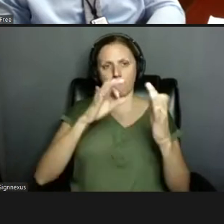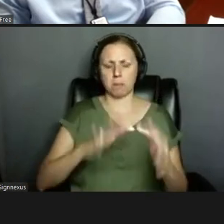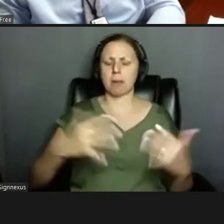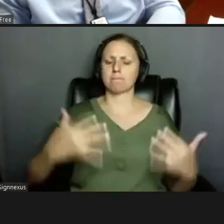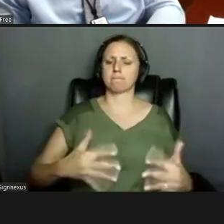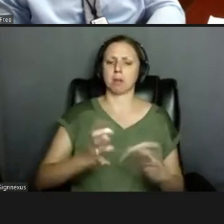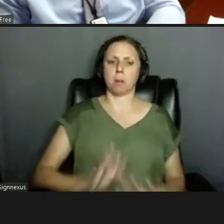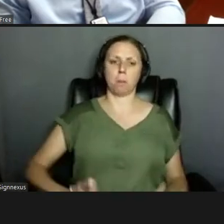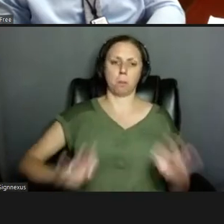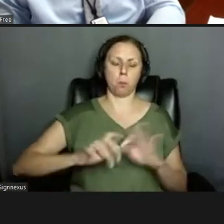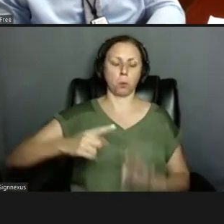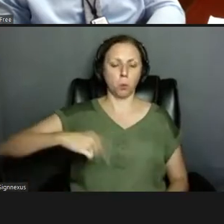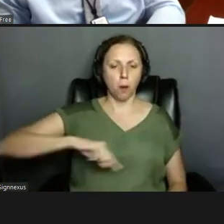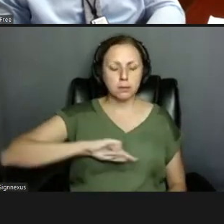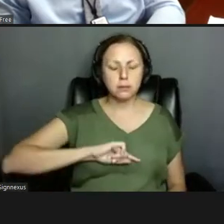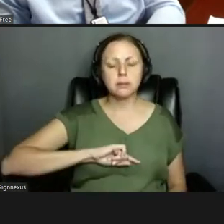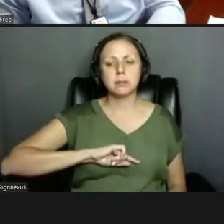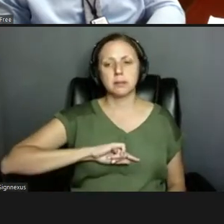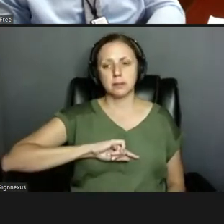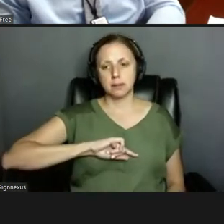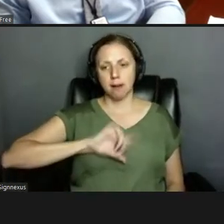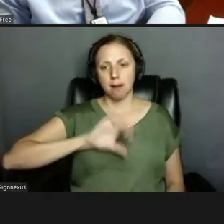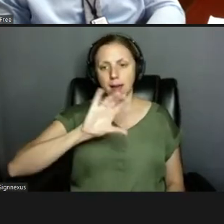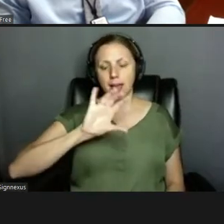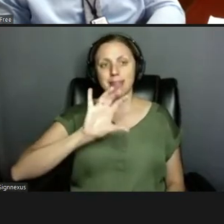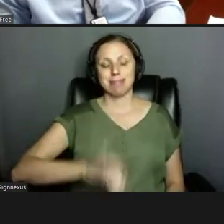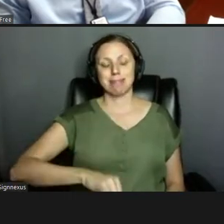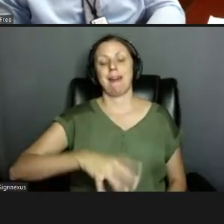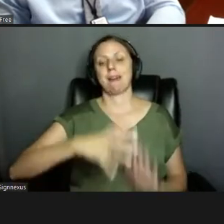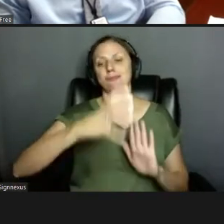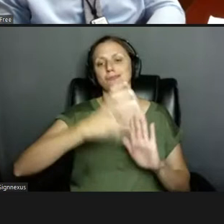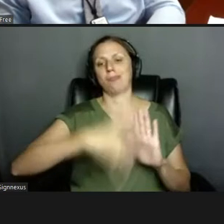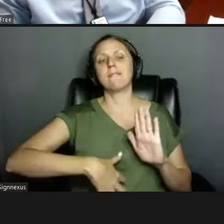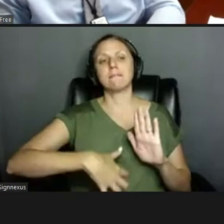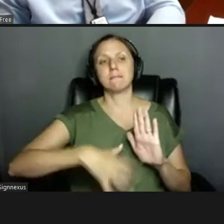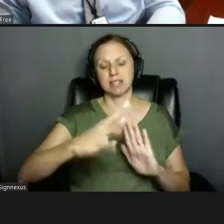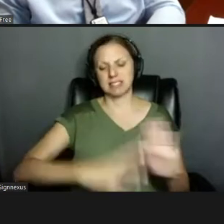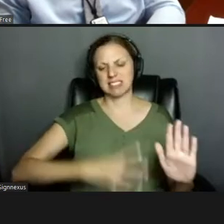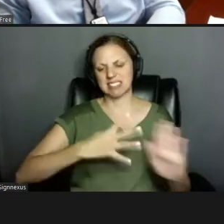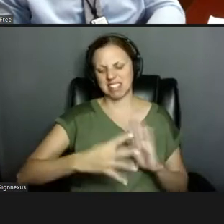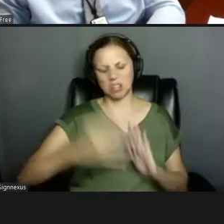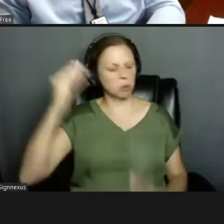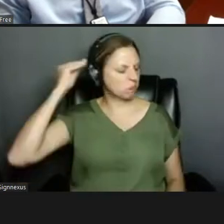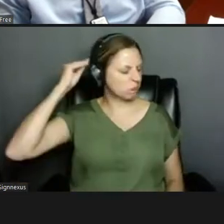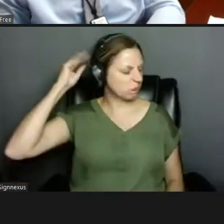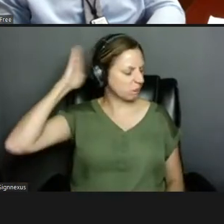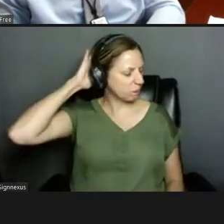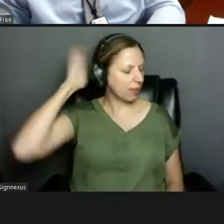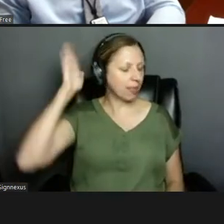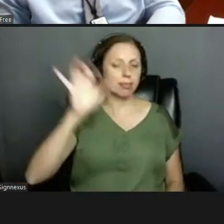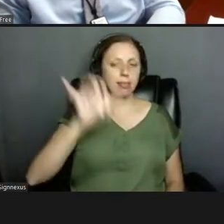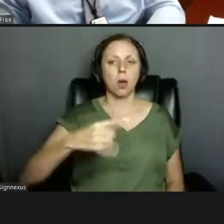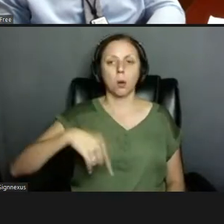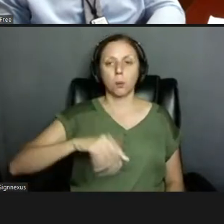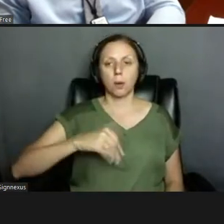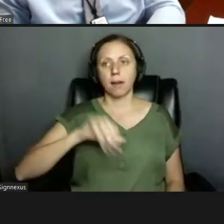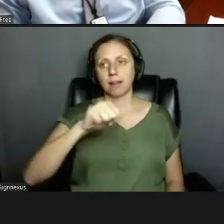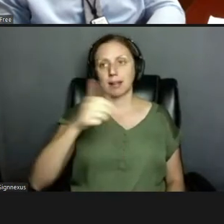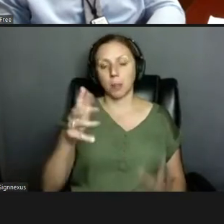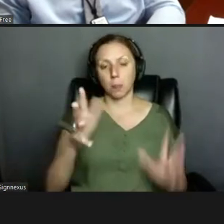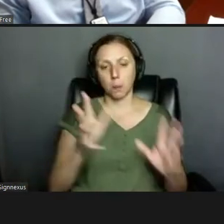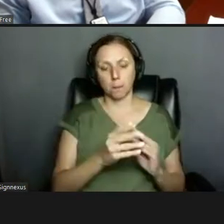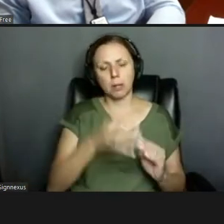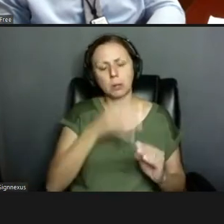us. These are draft schedules, so please keep that in mind. We do have another meeting coming